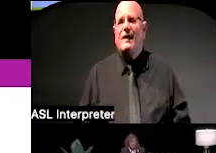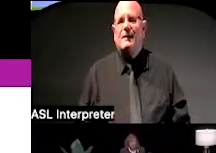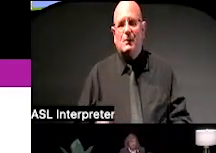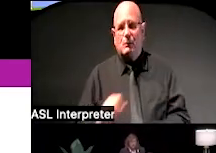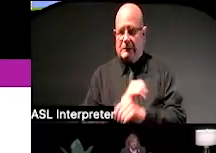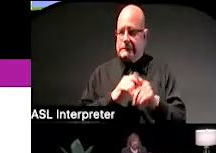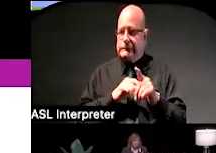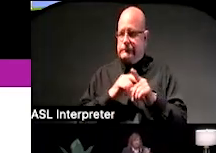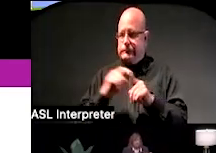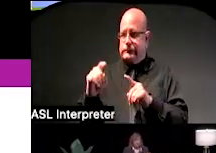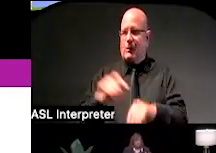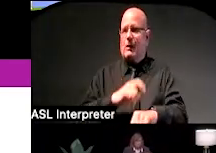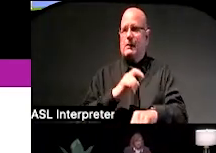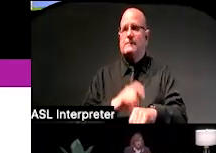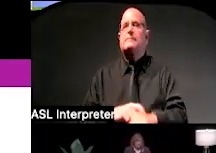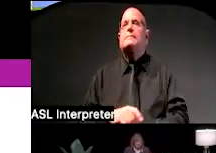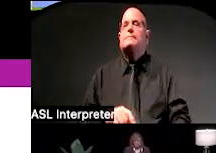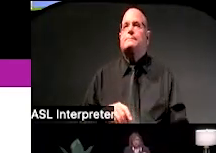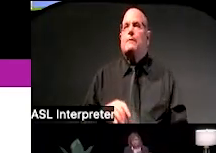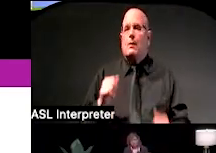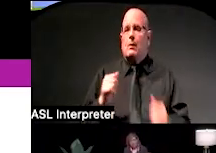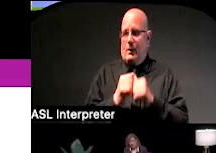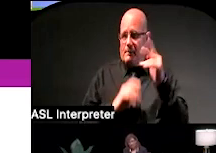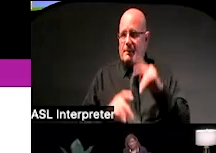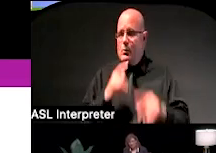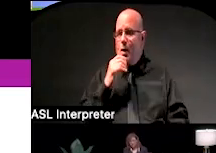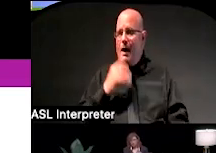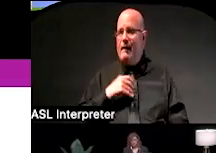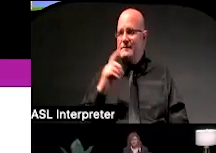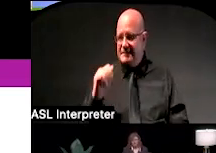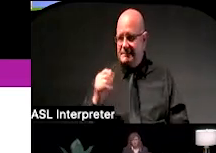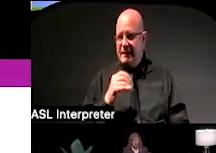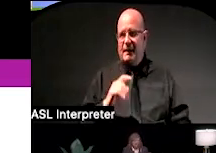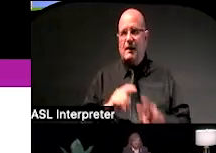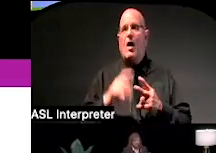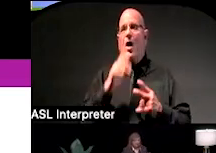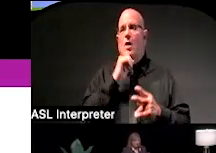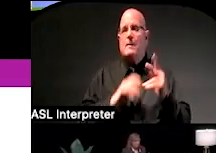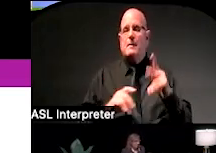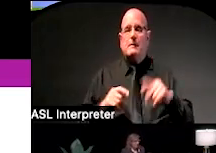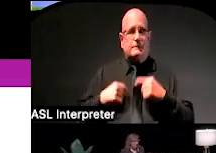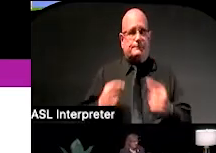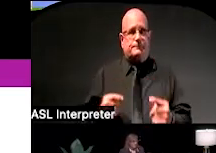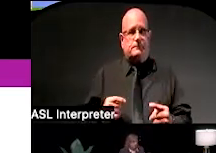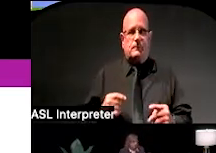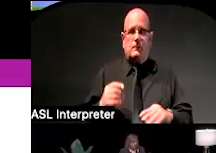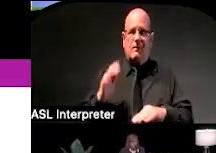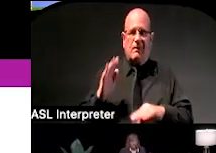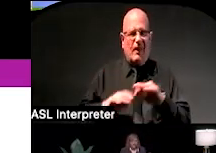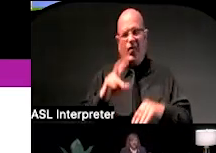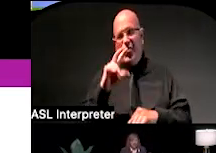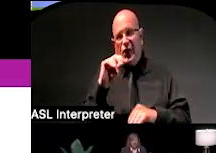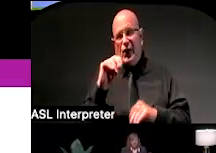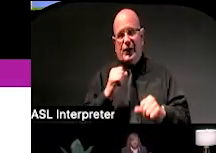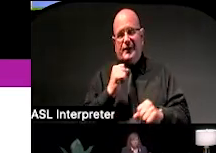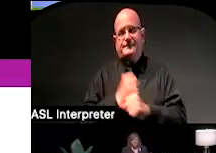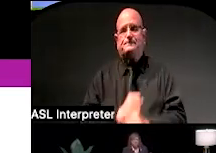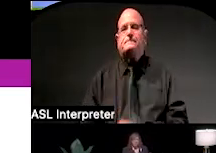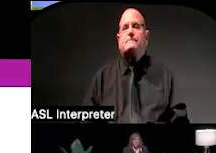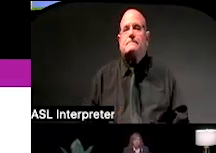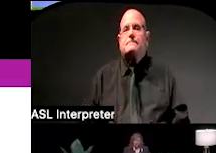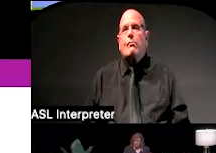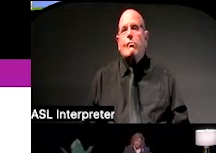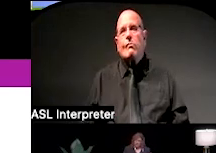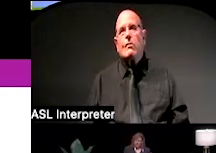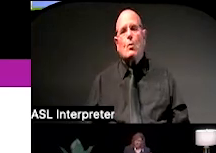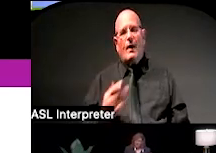been working in this field with people with disabilities and elders for the last over 30 years. And